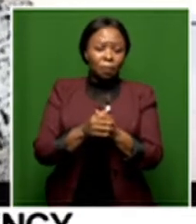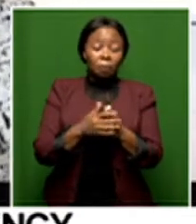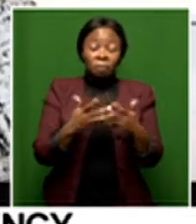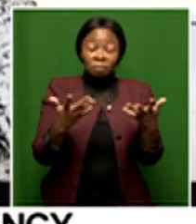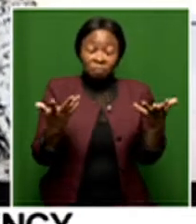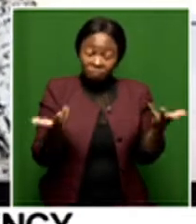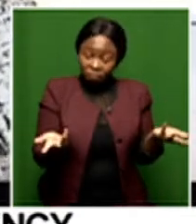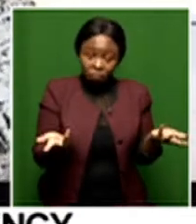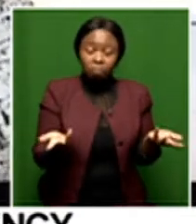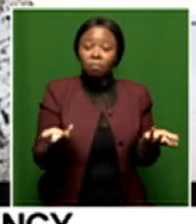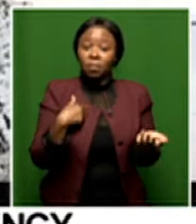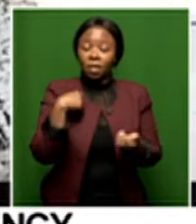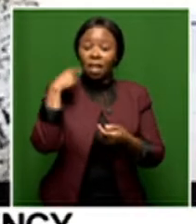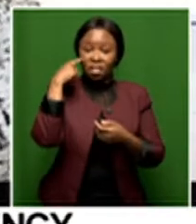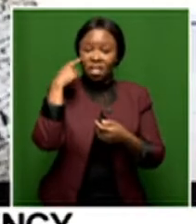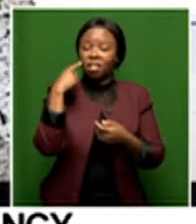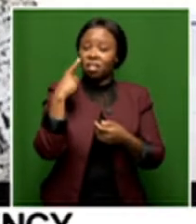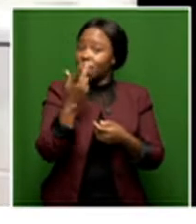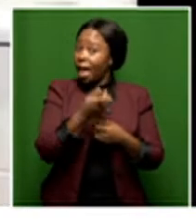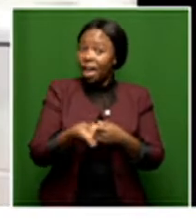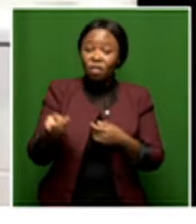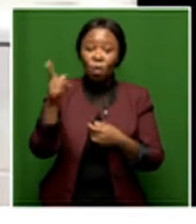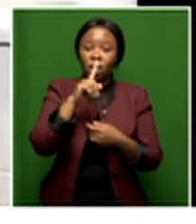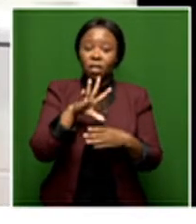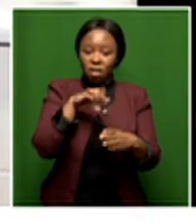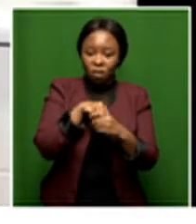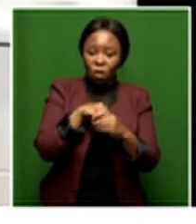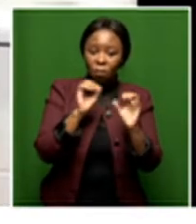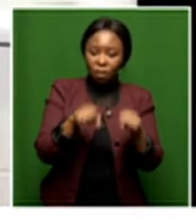Well, I think everyone who's involved